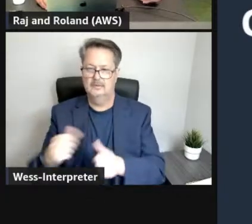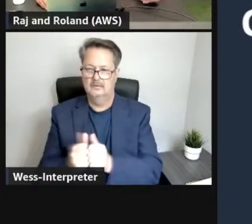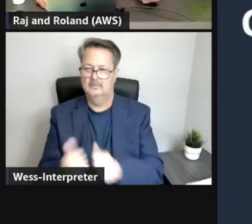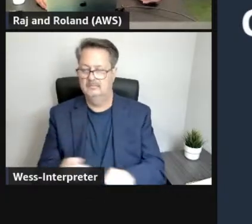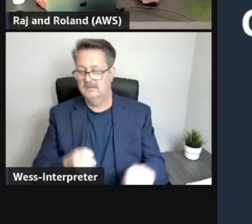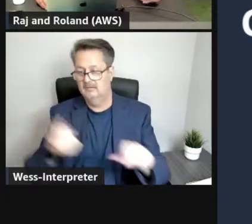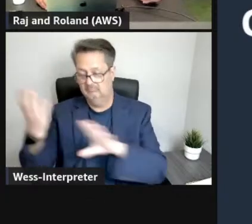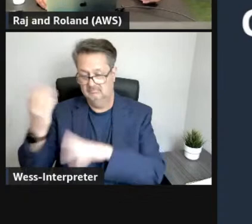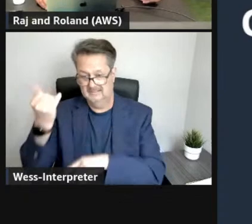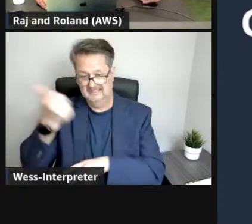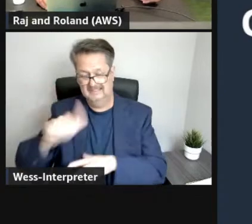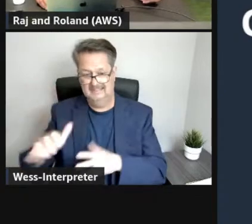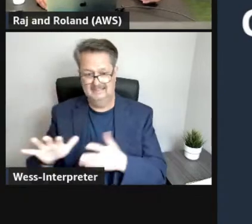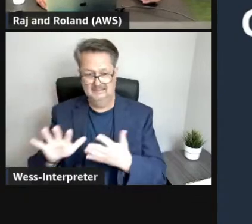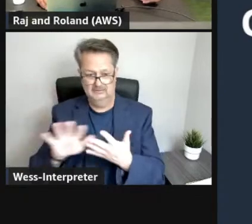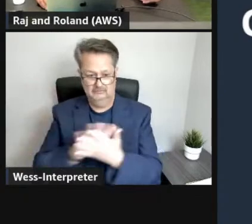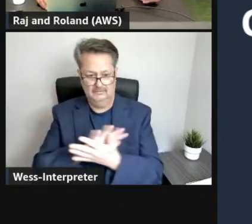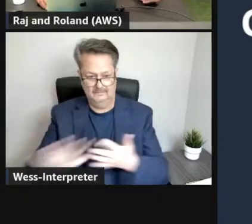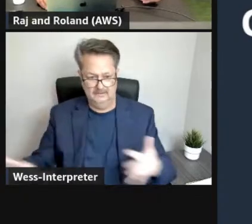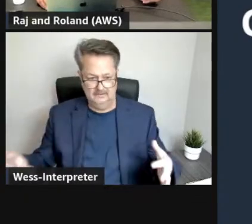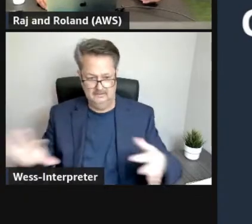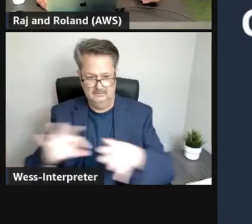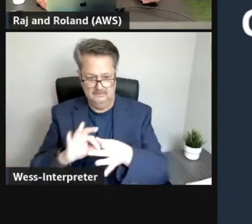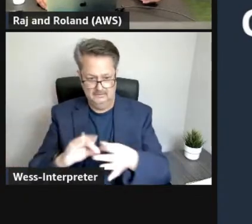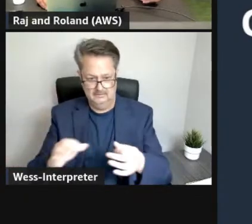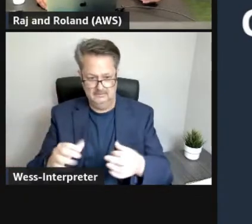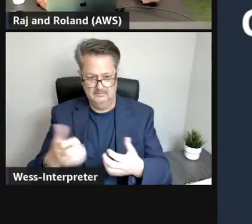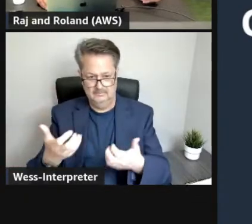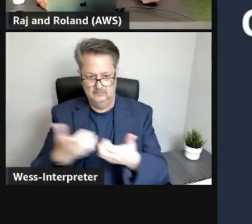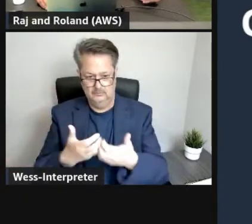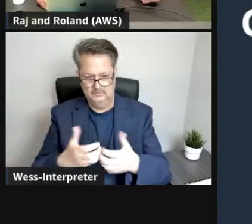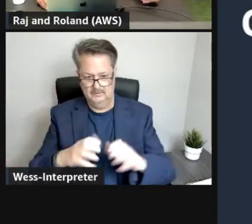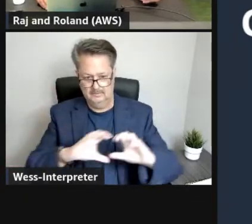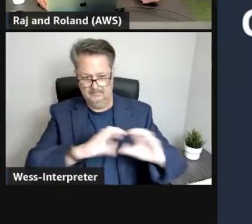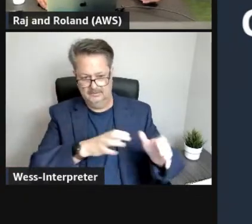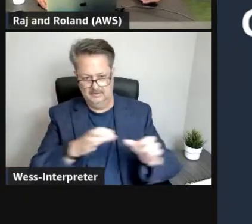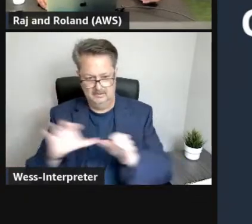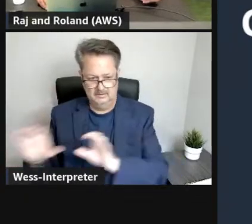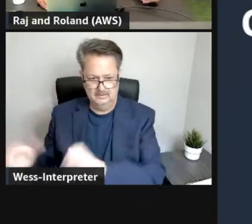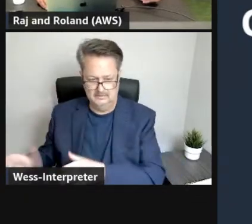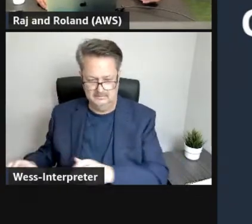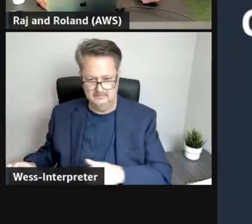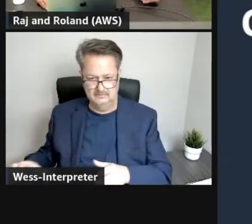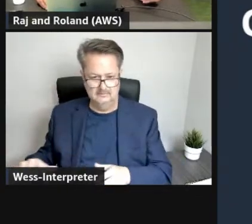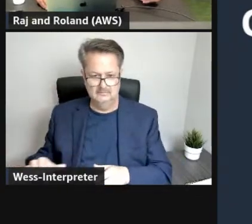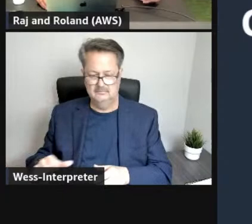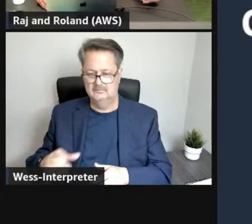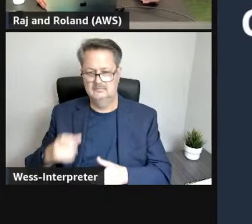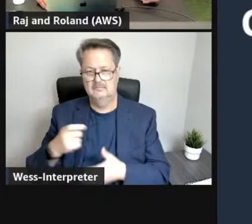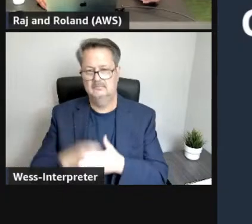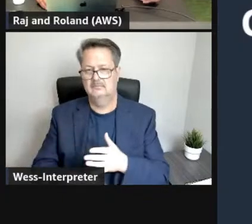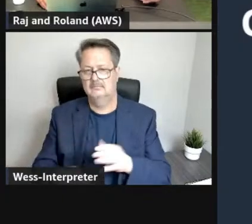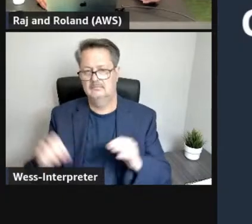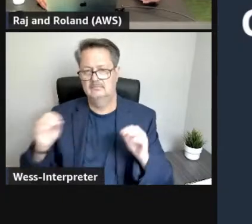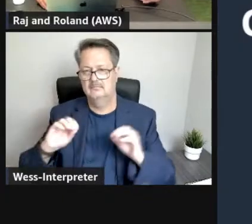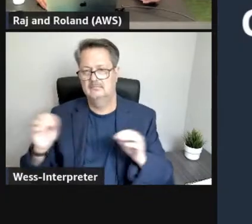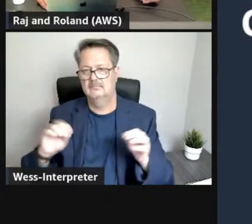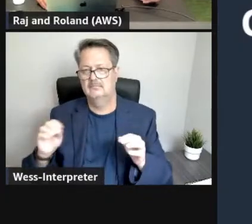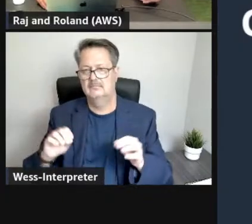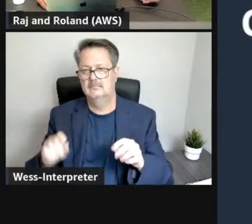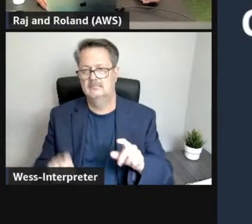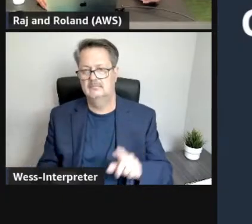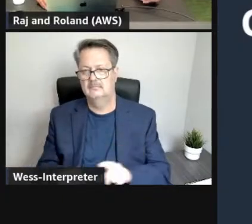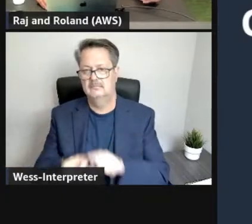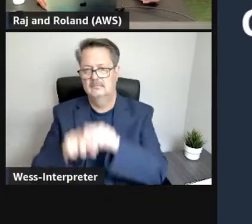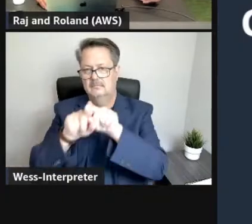traffic between the application load balancer to the pods does not incur any data transfer charge. Any traffic between the pod and database within the